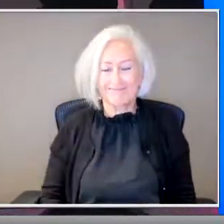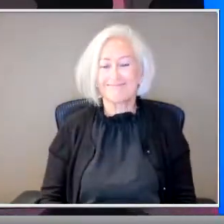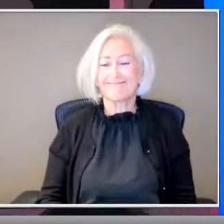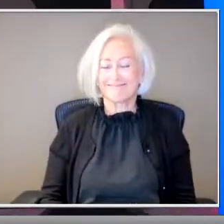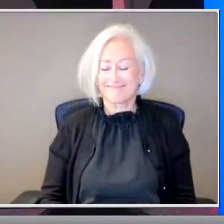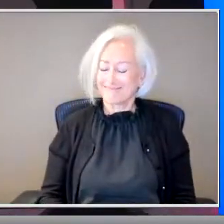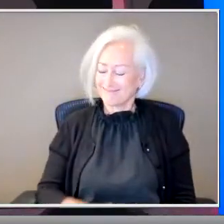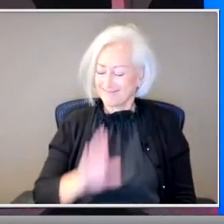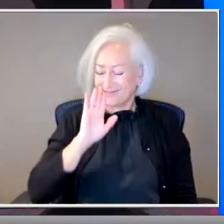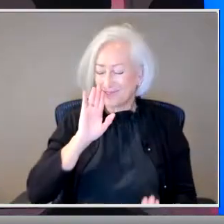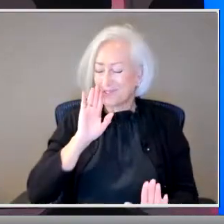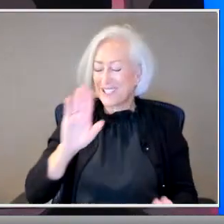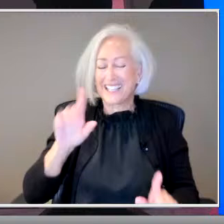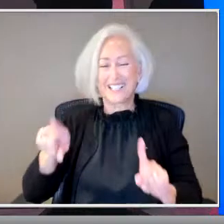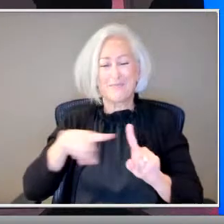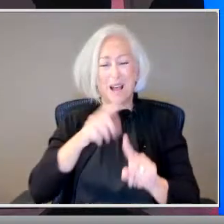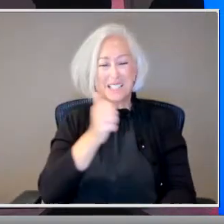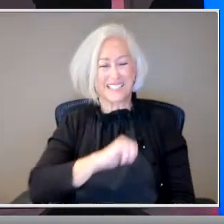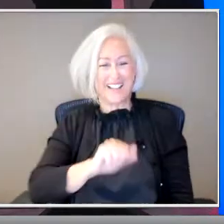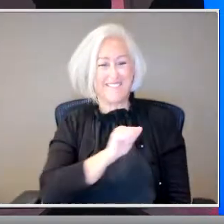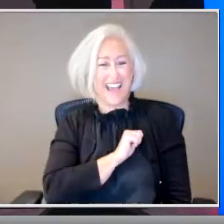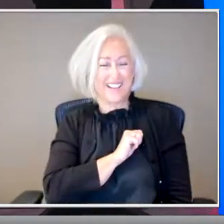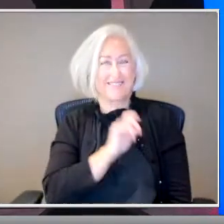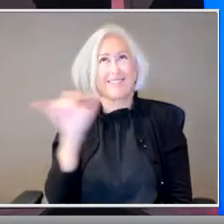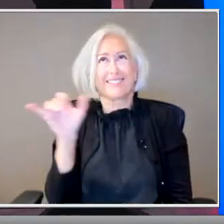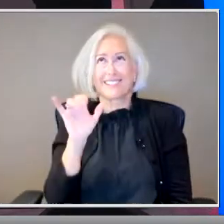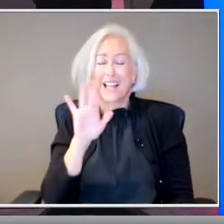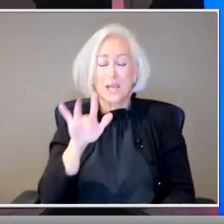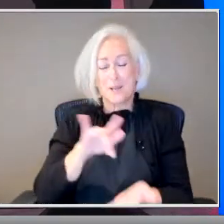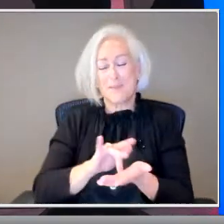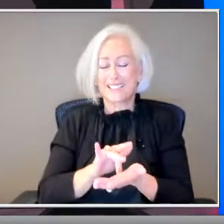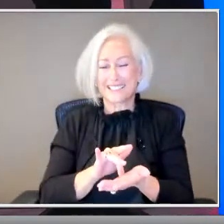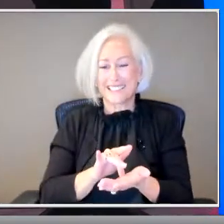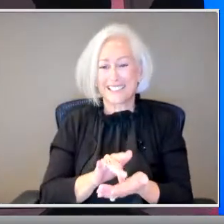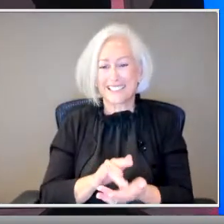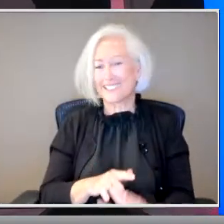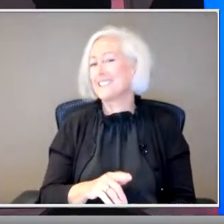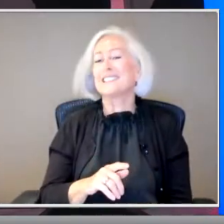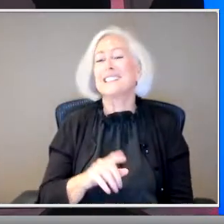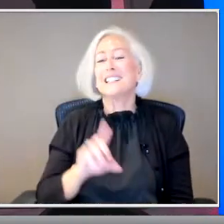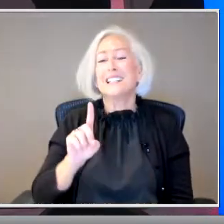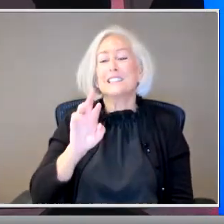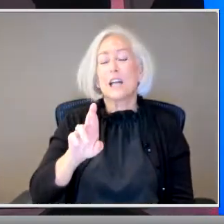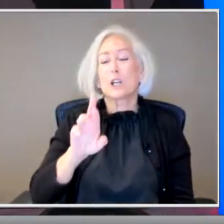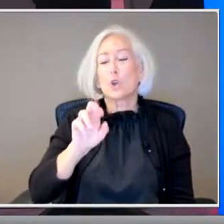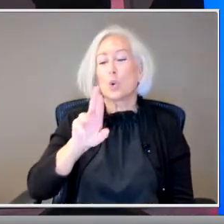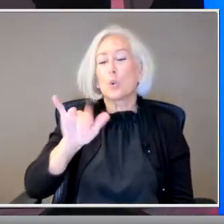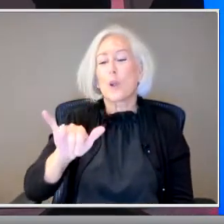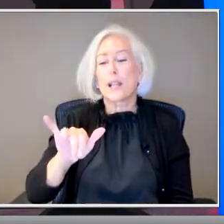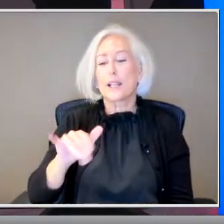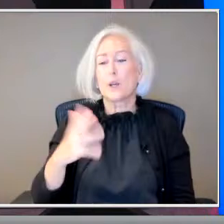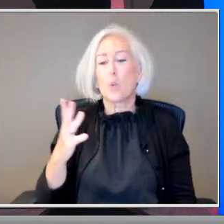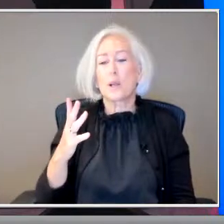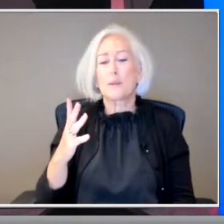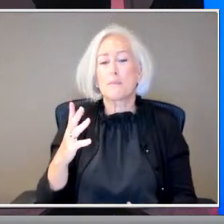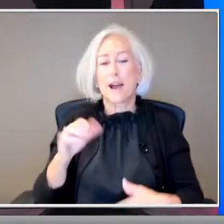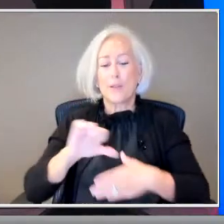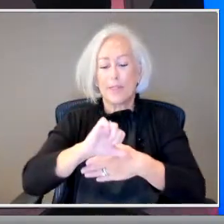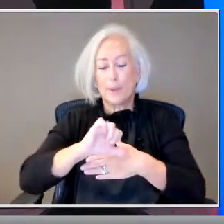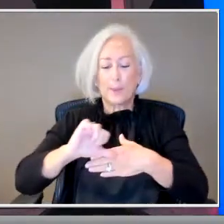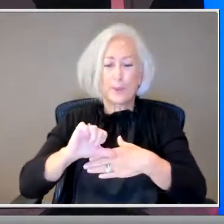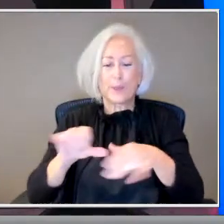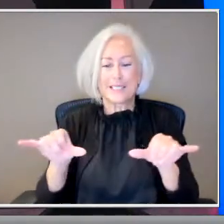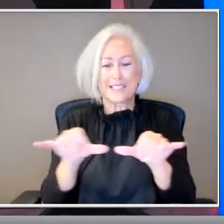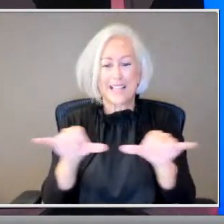such a positive attitude, which is like medicine. We often hear from our doctors. Dr. Reddy, what about the incision size that Yen Liang asks about? Is